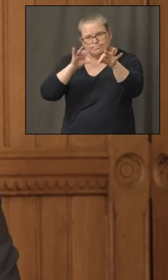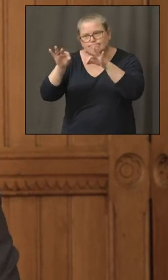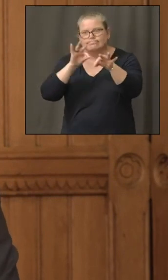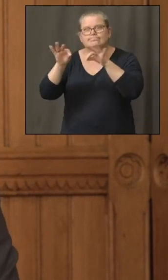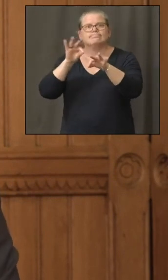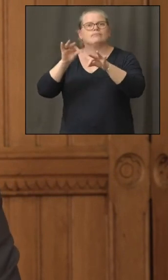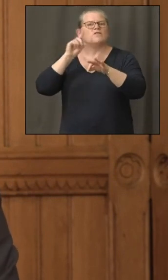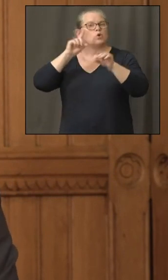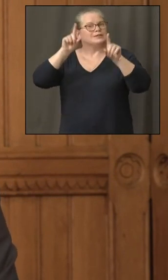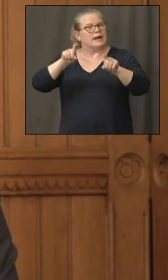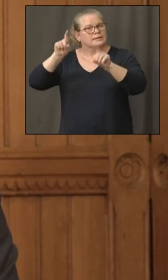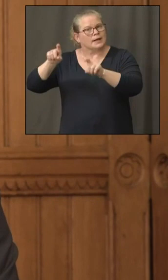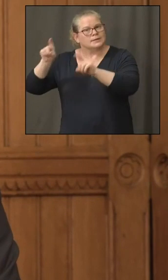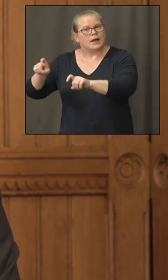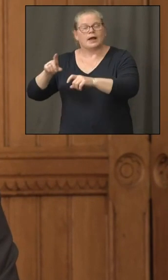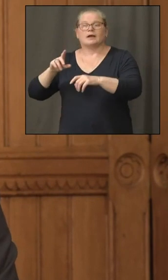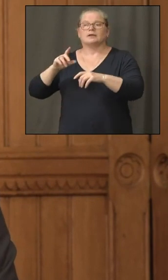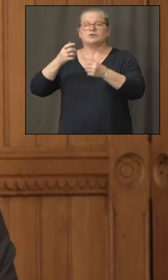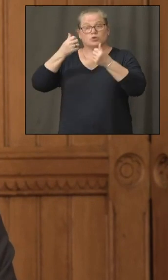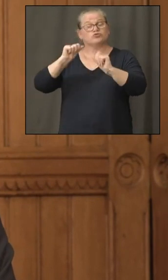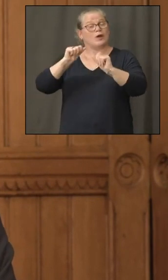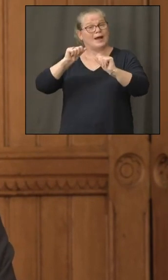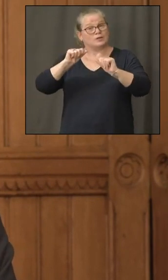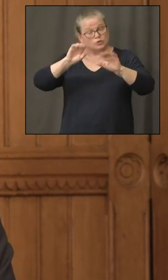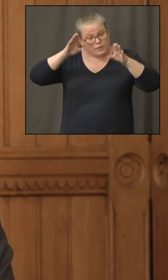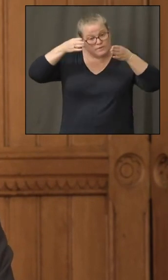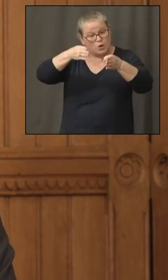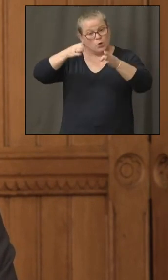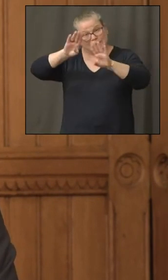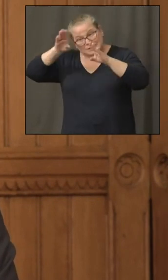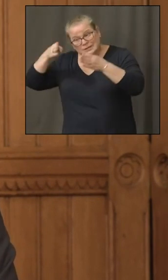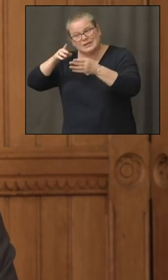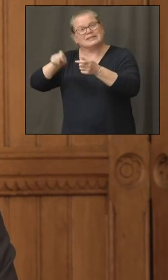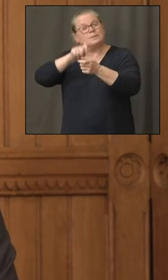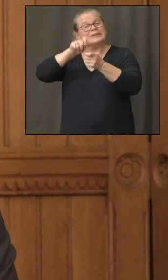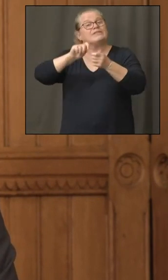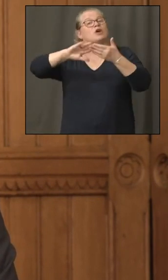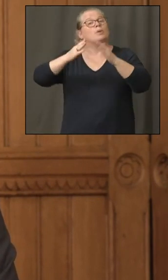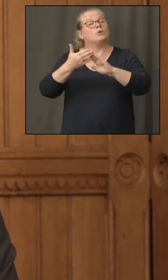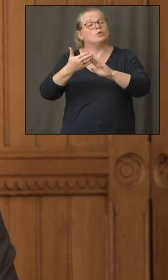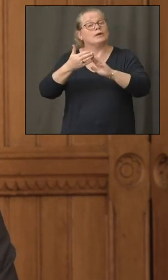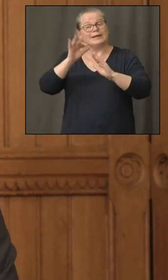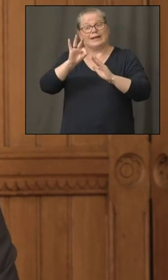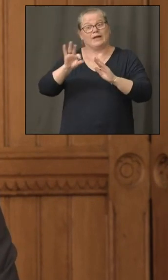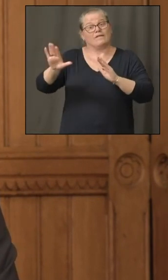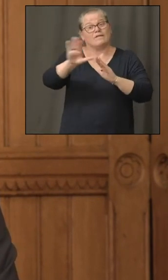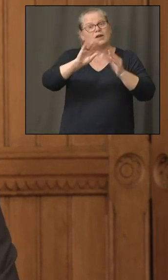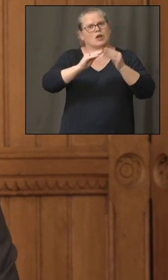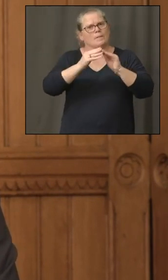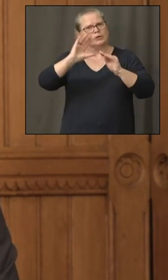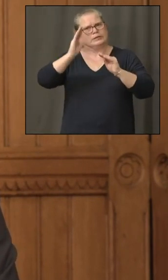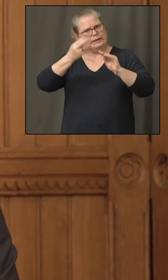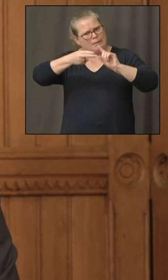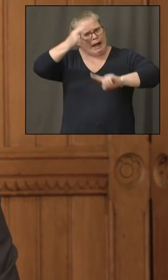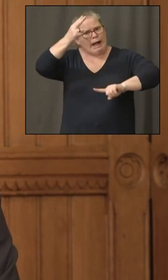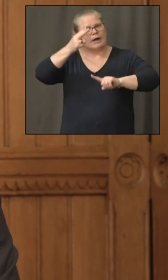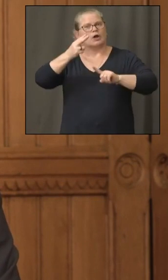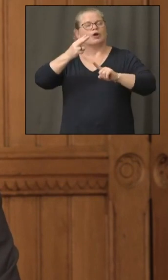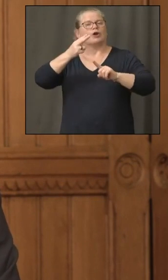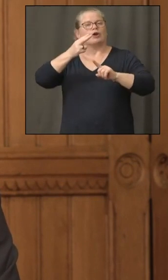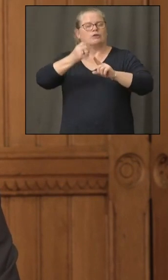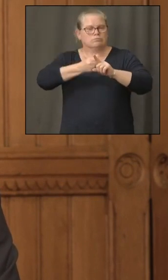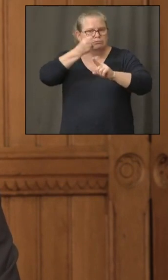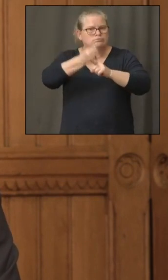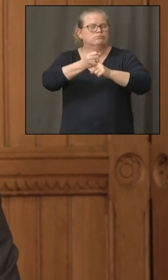testing, particularly targeting communities where we know the risk is higher, that have been more adversely impacted. And our communications team